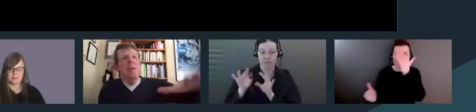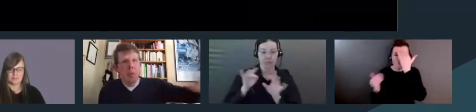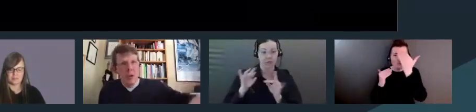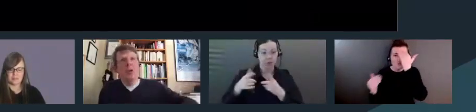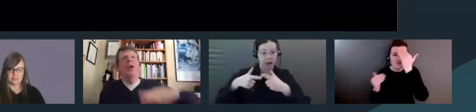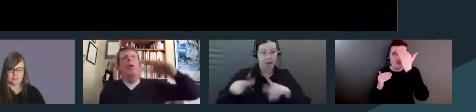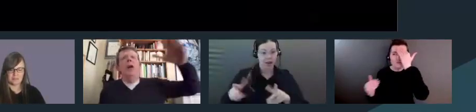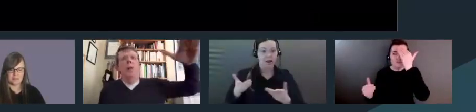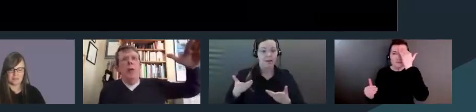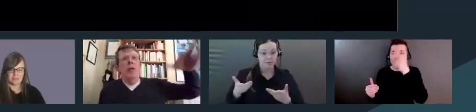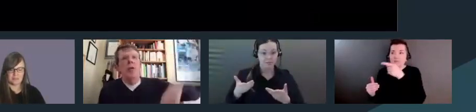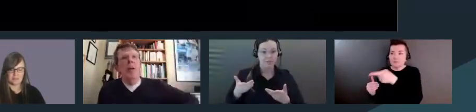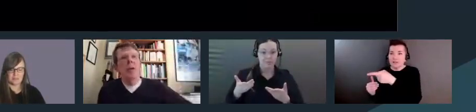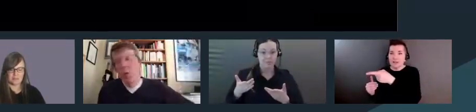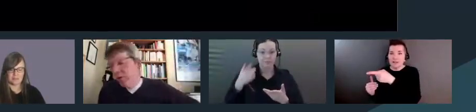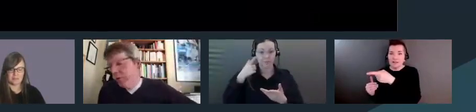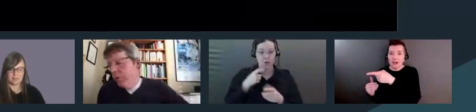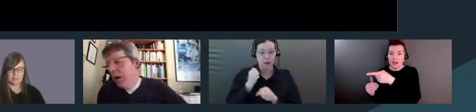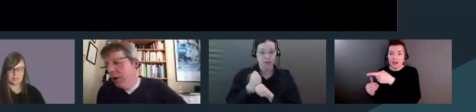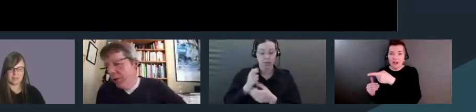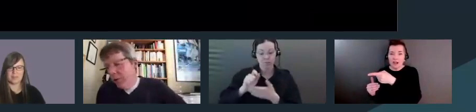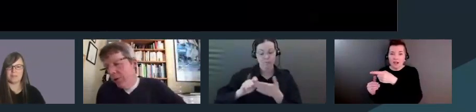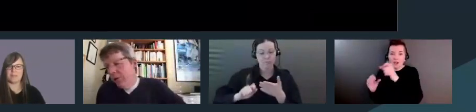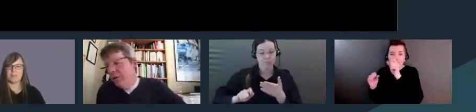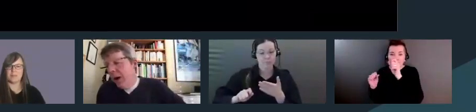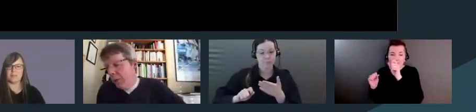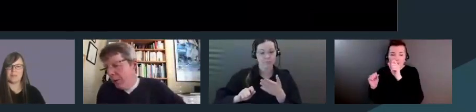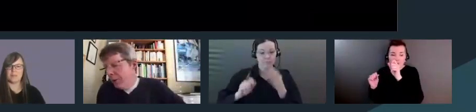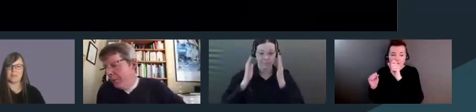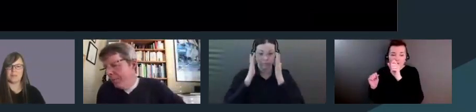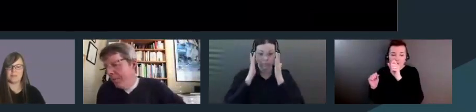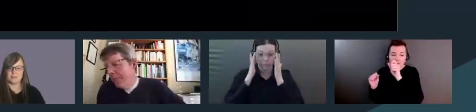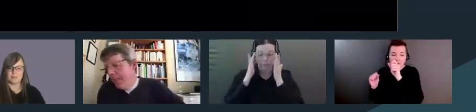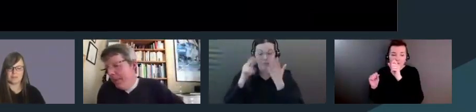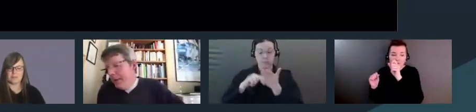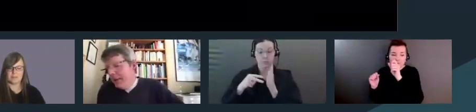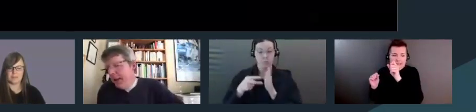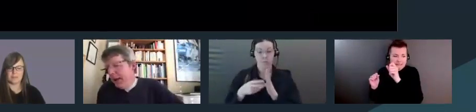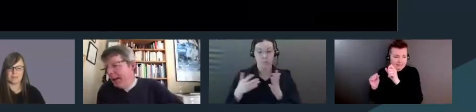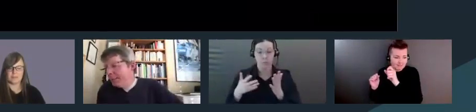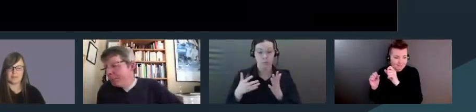credentials to create a by-your-bootstraps sort of environment.